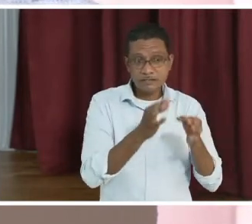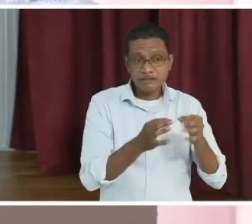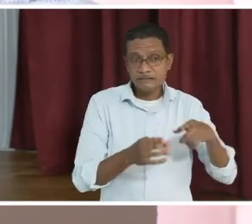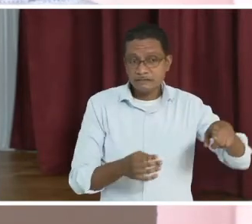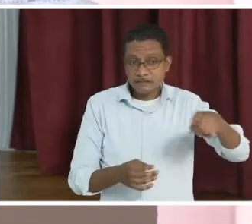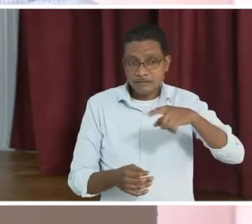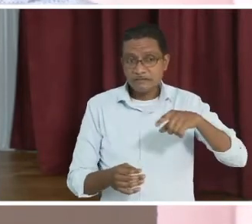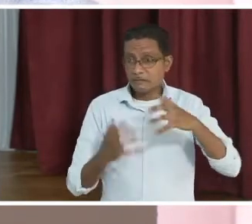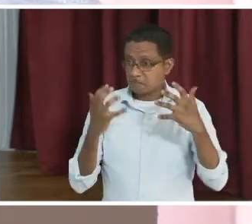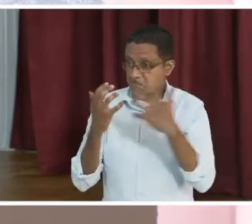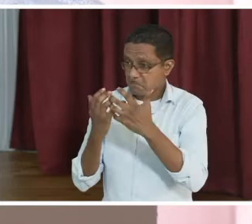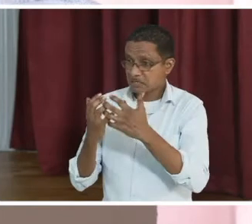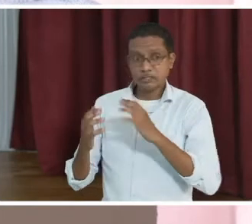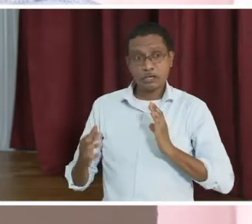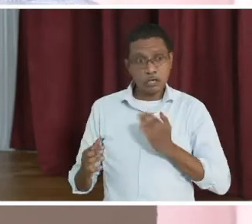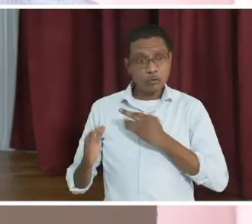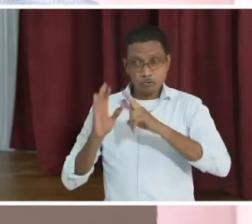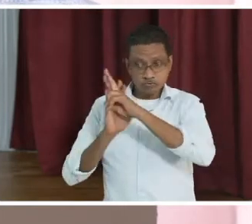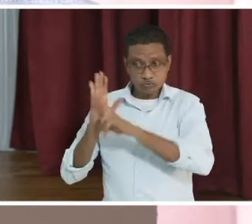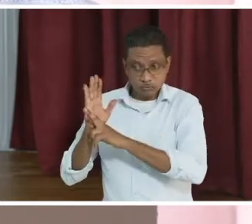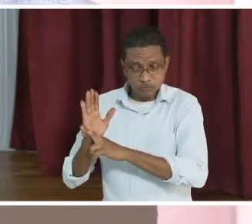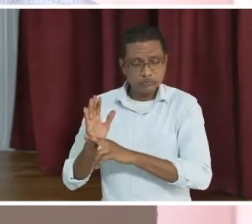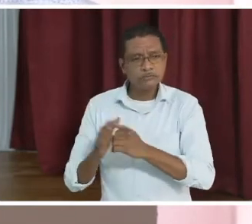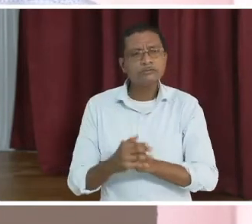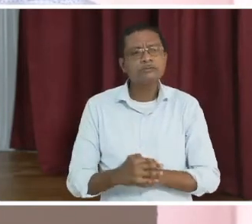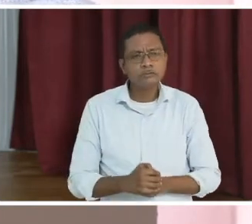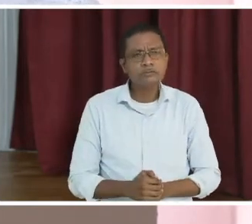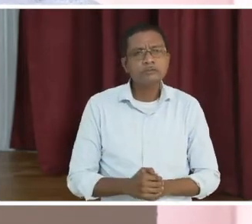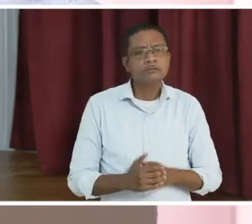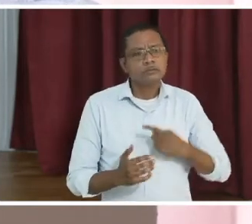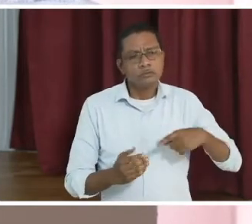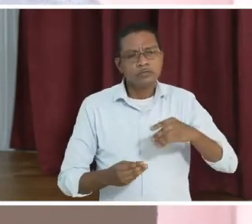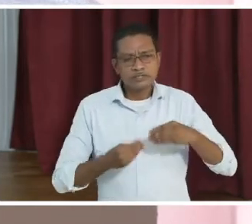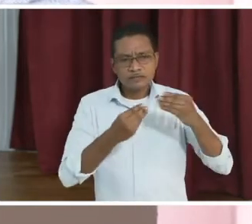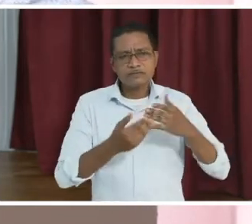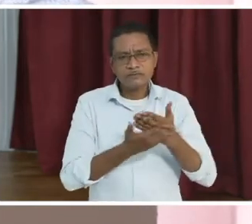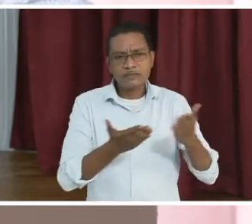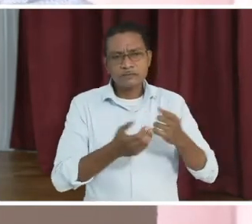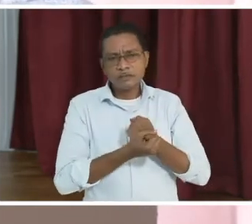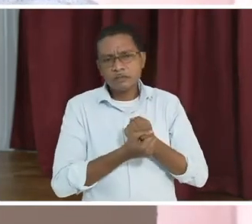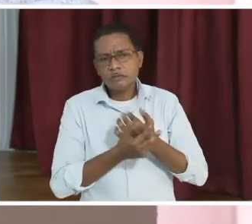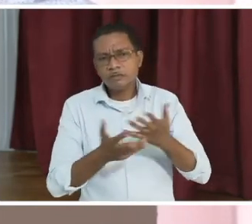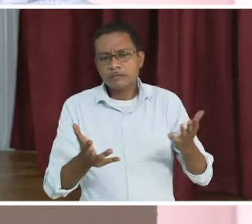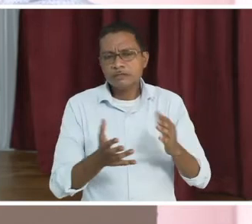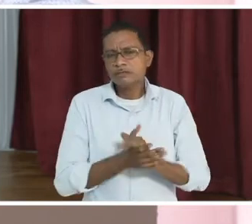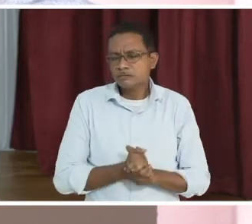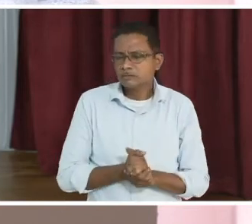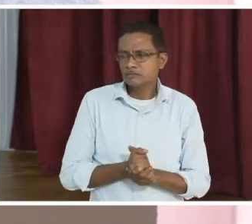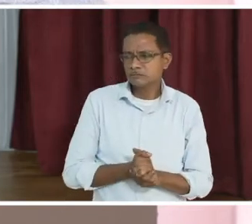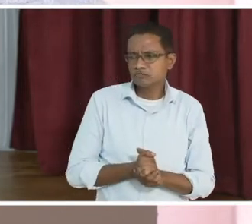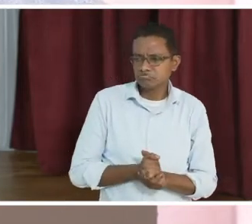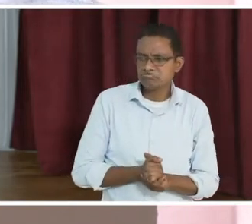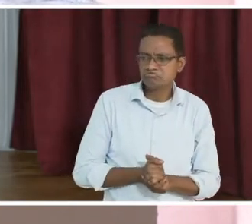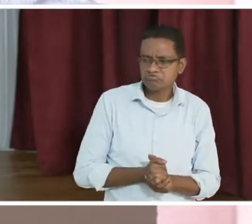they fit the criteria, we can, give them or provide to them that opportunity to bring on whether it's their child, their spouse, their sibling.